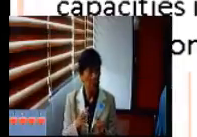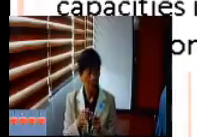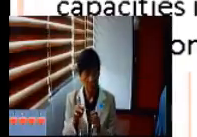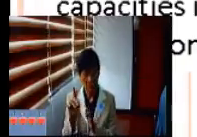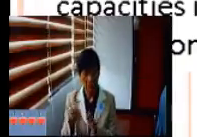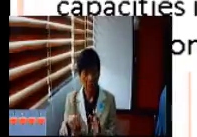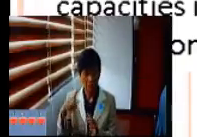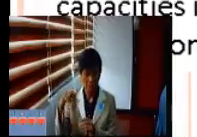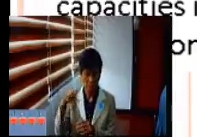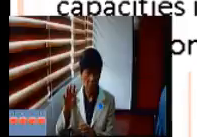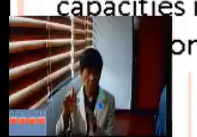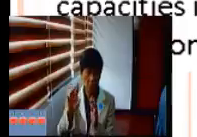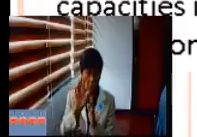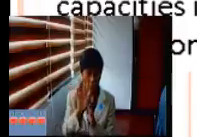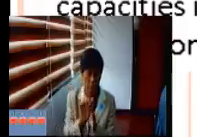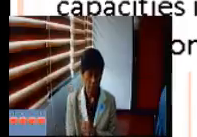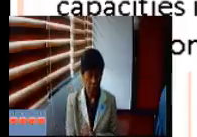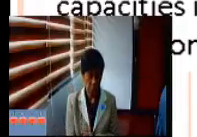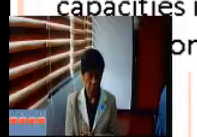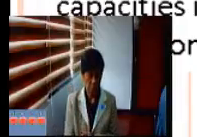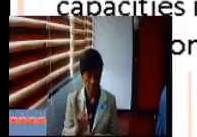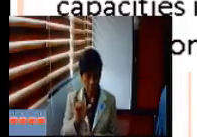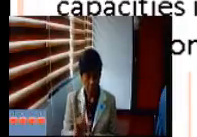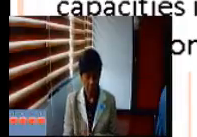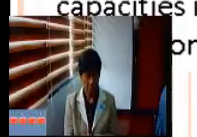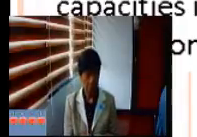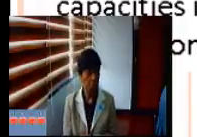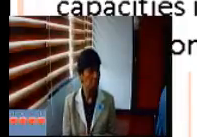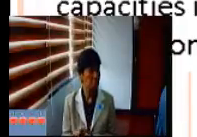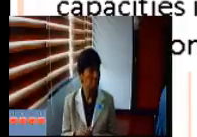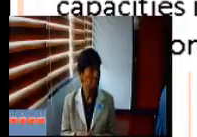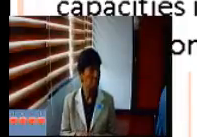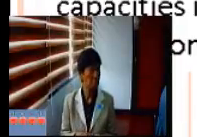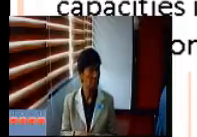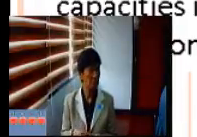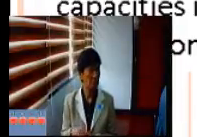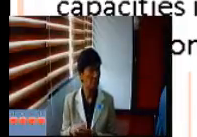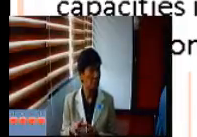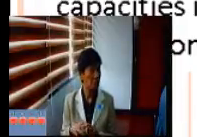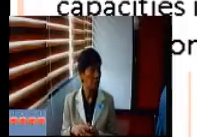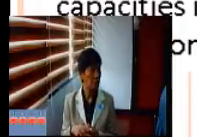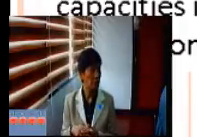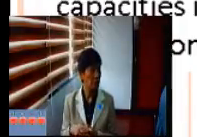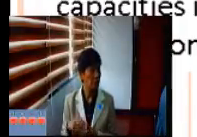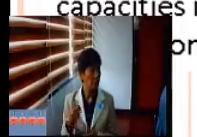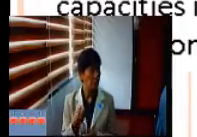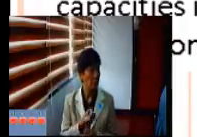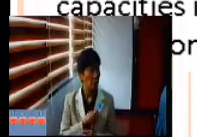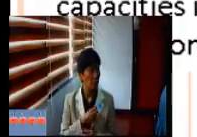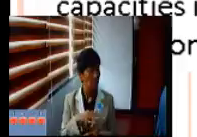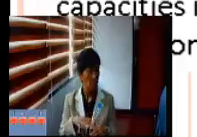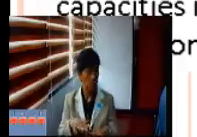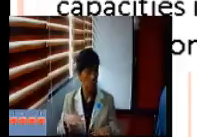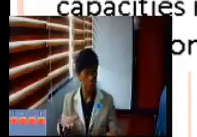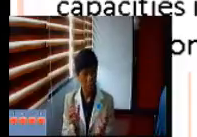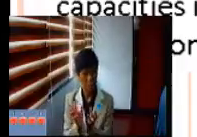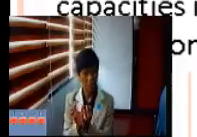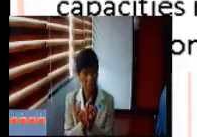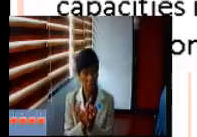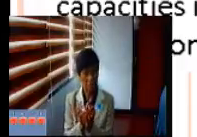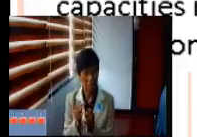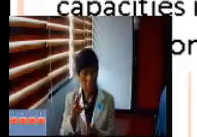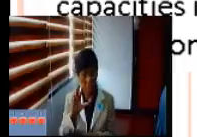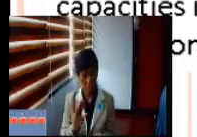now you put in low levels of socioeconomic capacities of many of our coastal communities. Kaya talaga pong